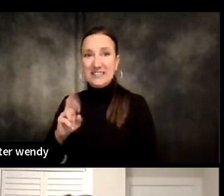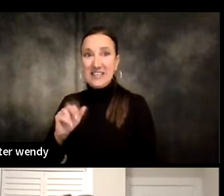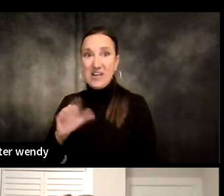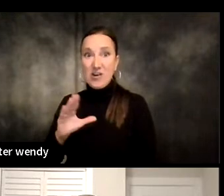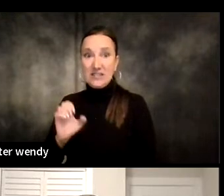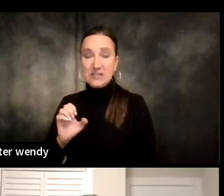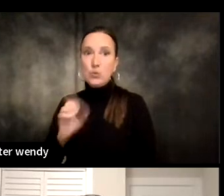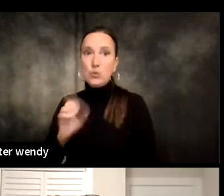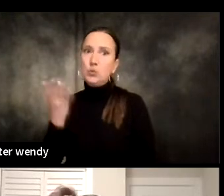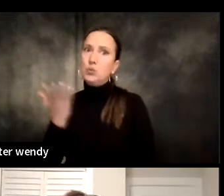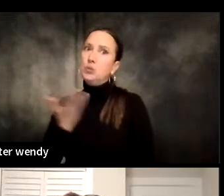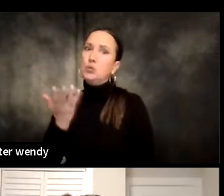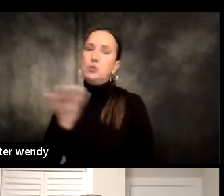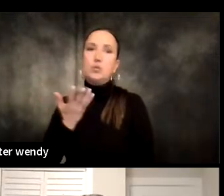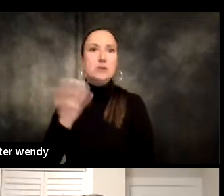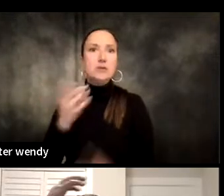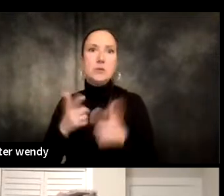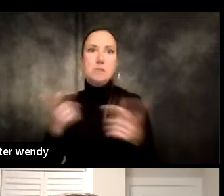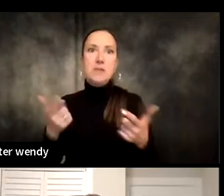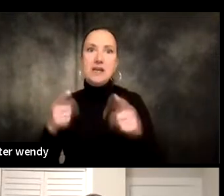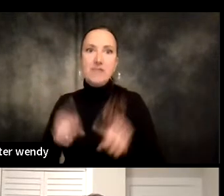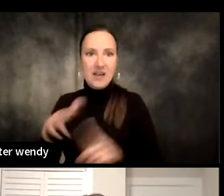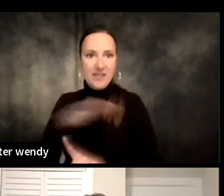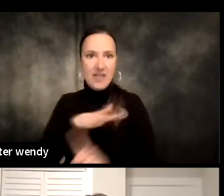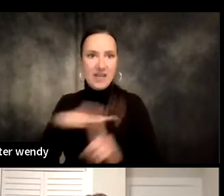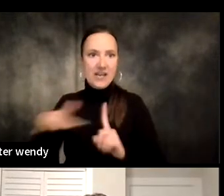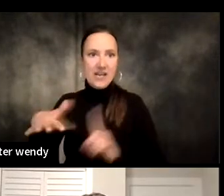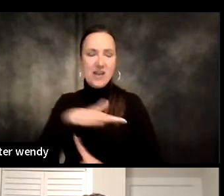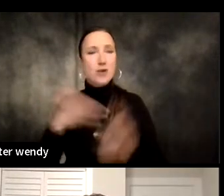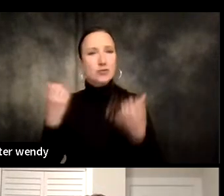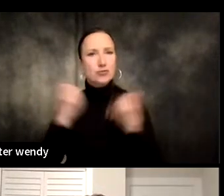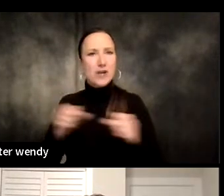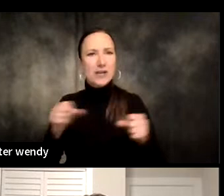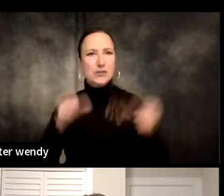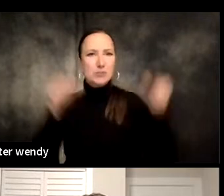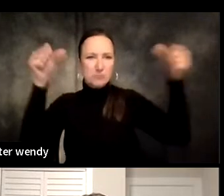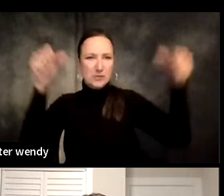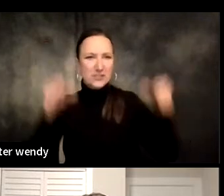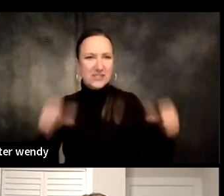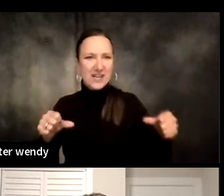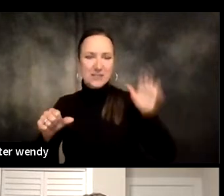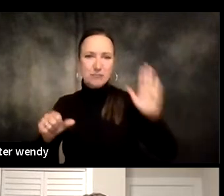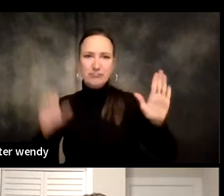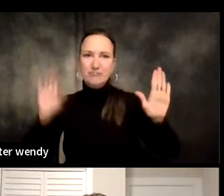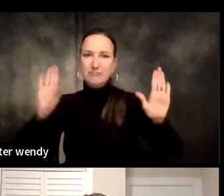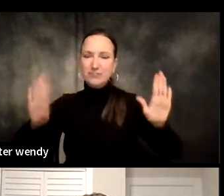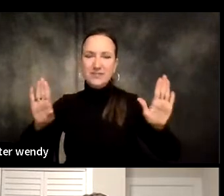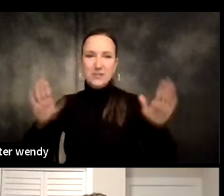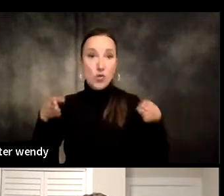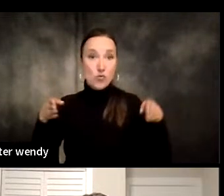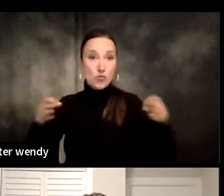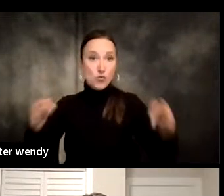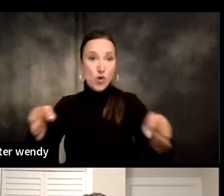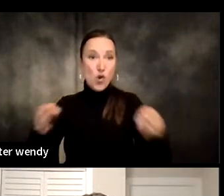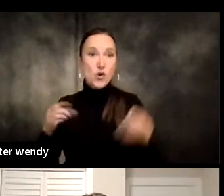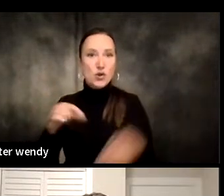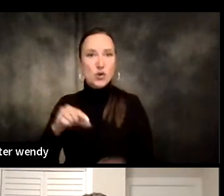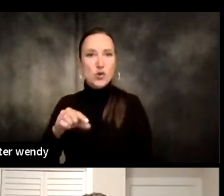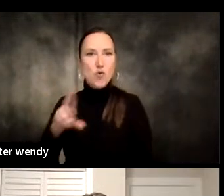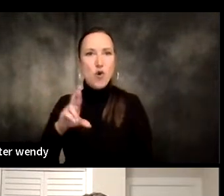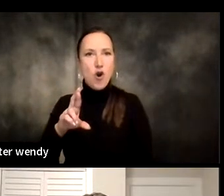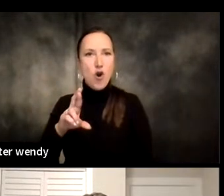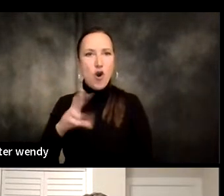good information out. And I was trying to get road signs. I was working with the councilman's office to get road signs with QR codes with